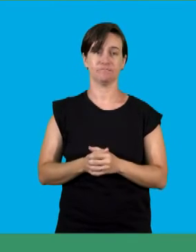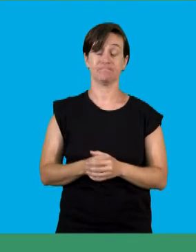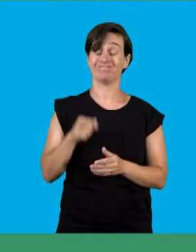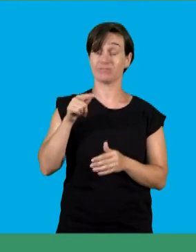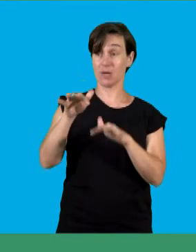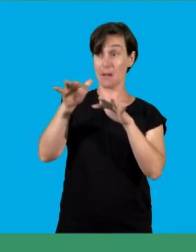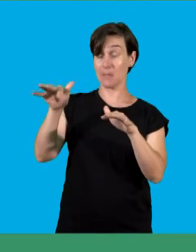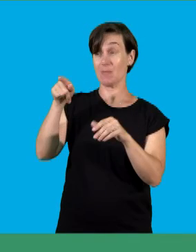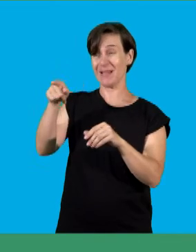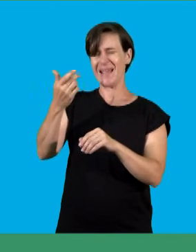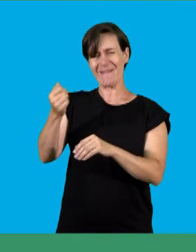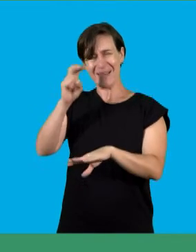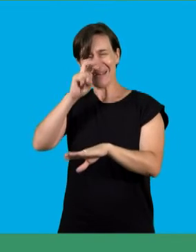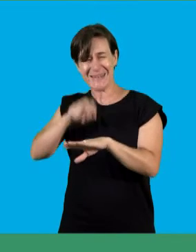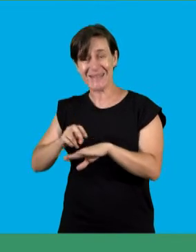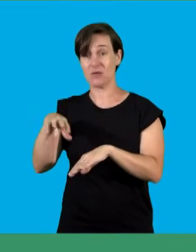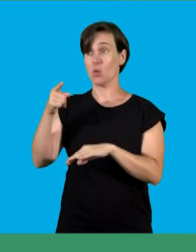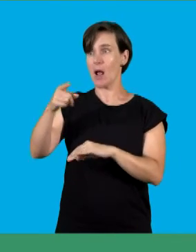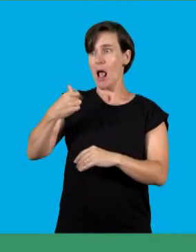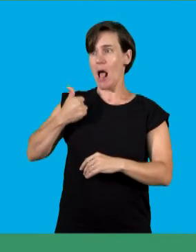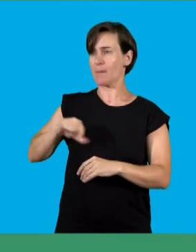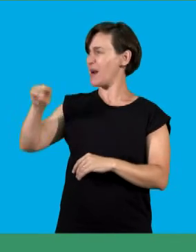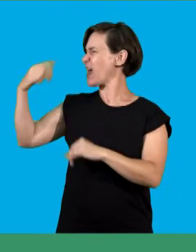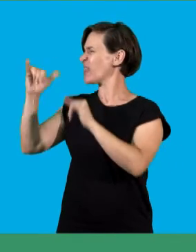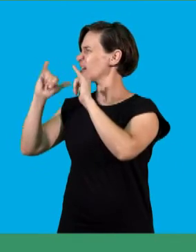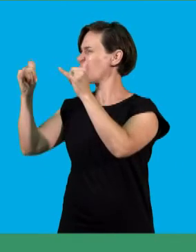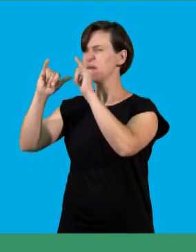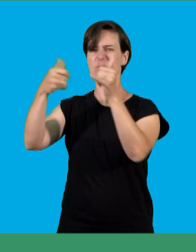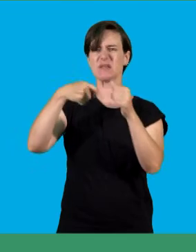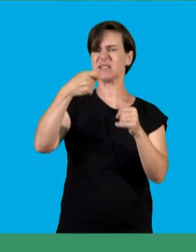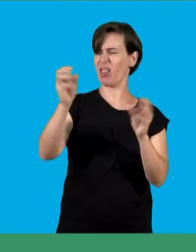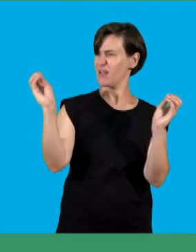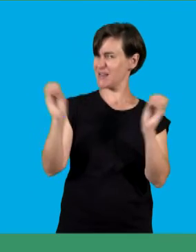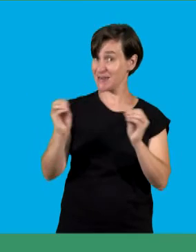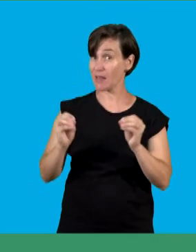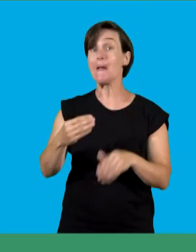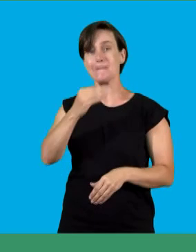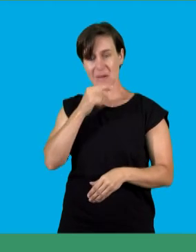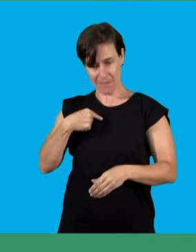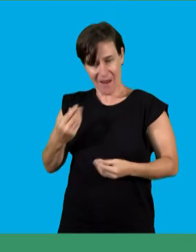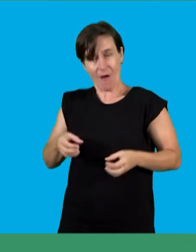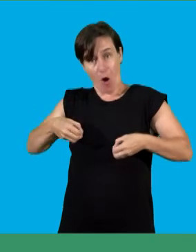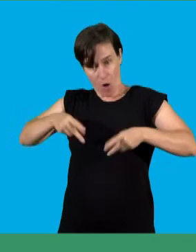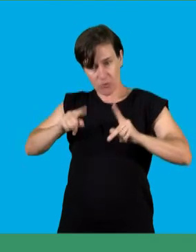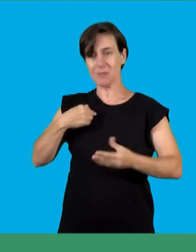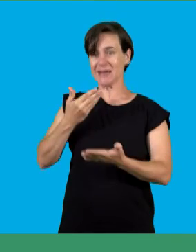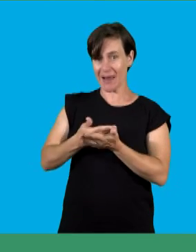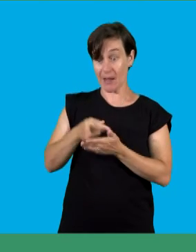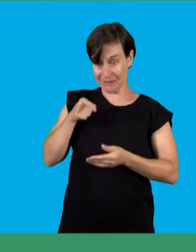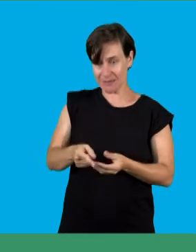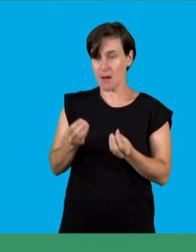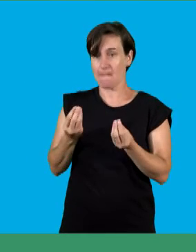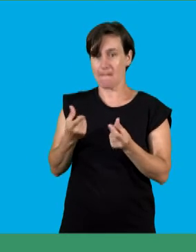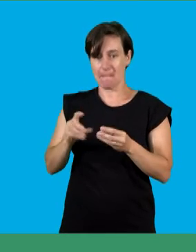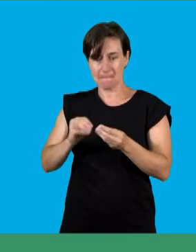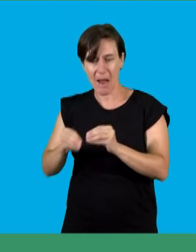or desires that are not fulfilled, a business opportunity is presented to fulfill those needs and desires.